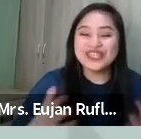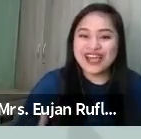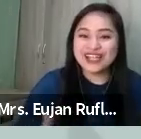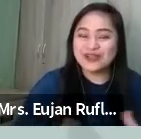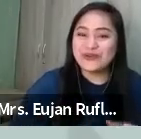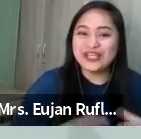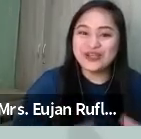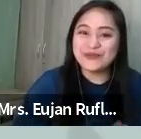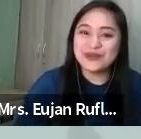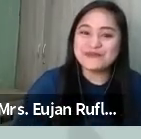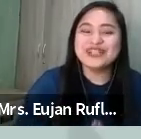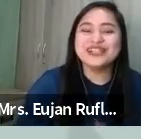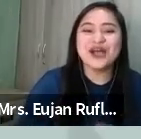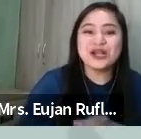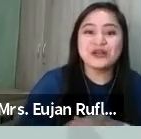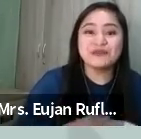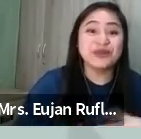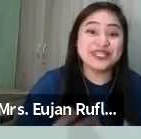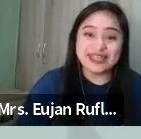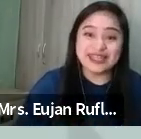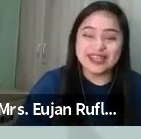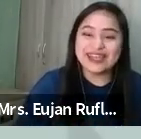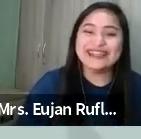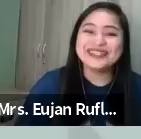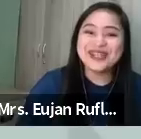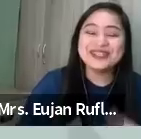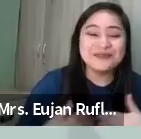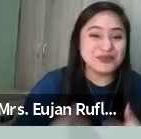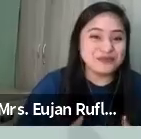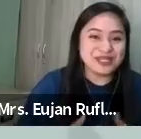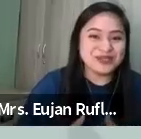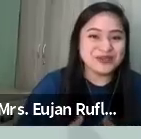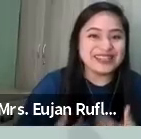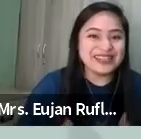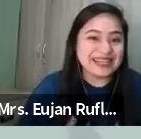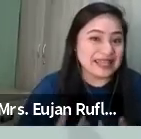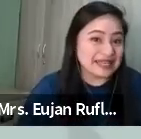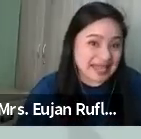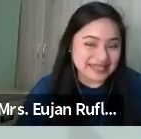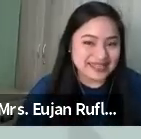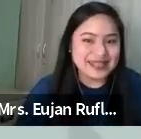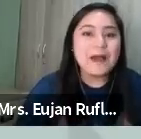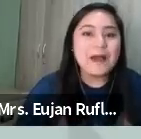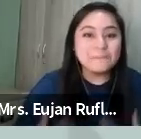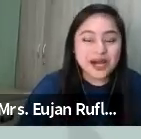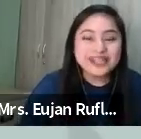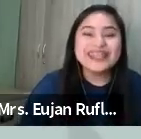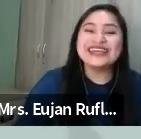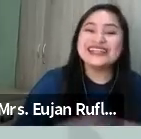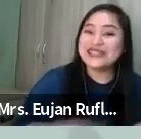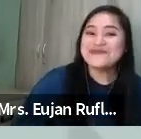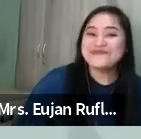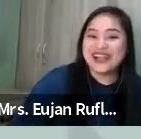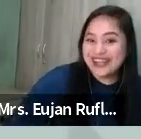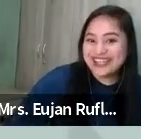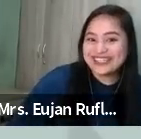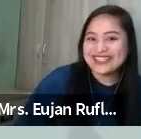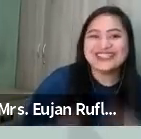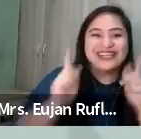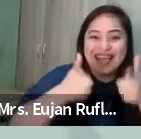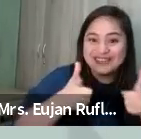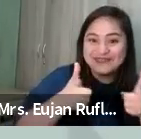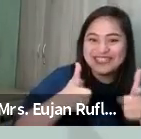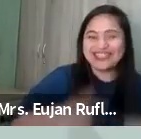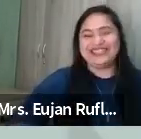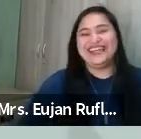when a child or when your pupils are presenting, it's not the pupils who really get excited, but it's their